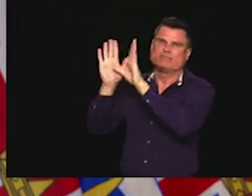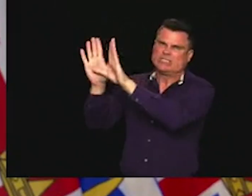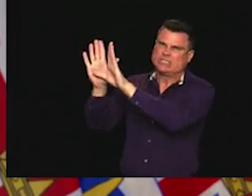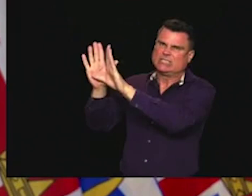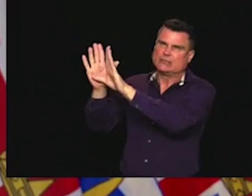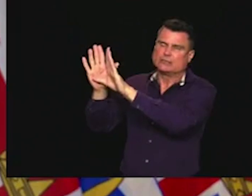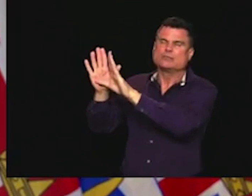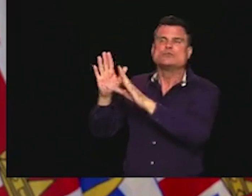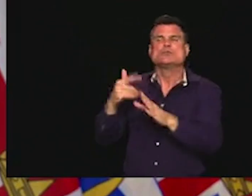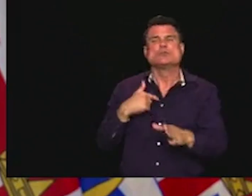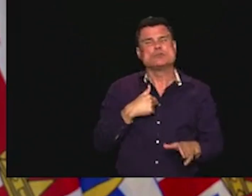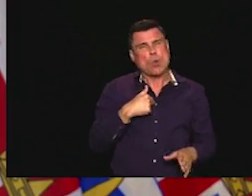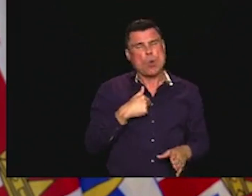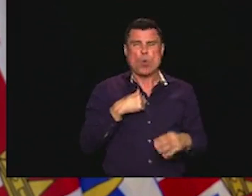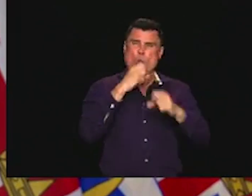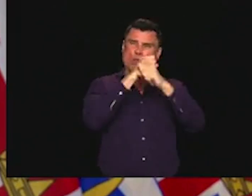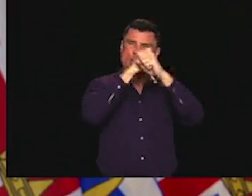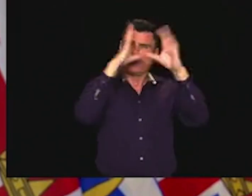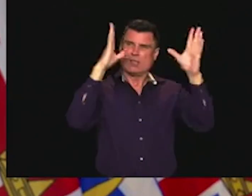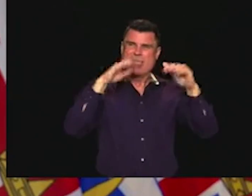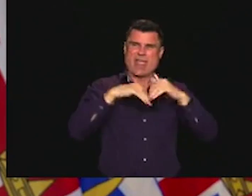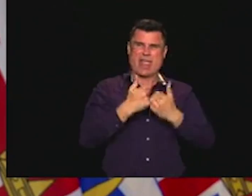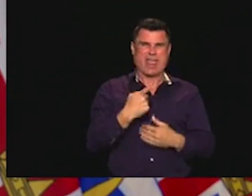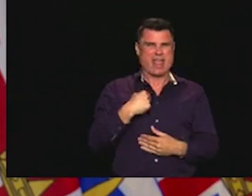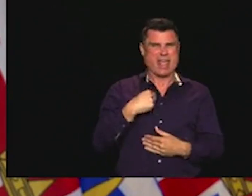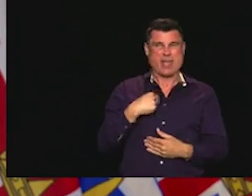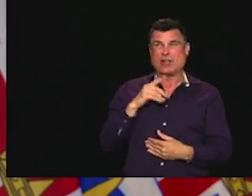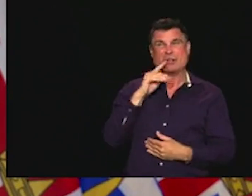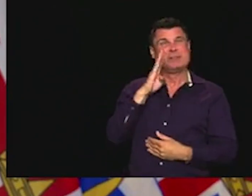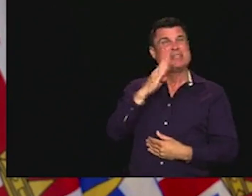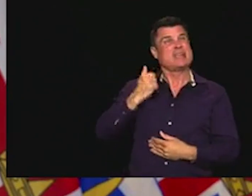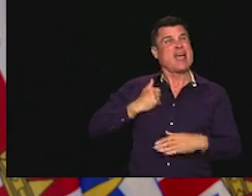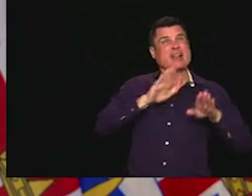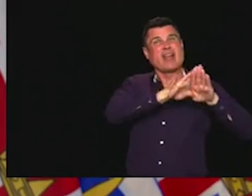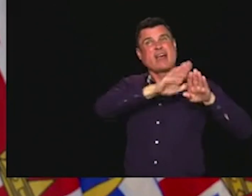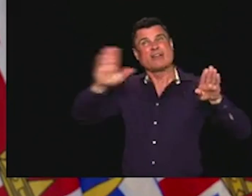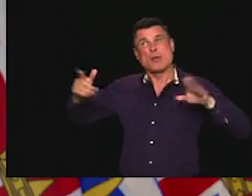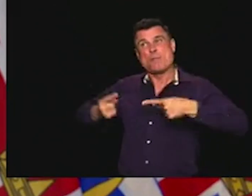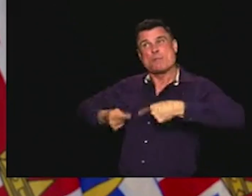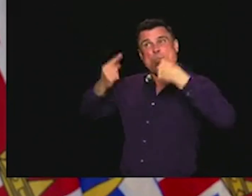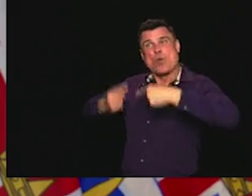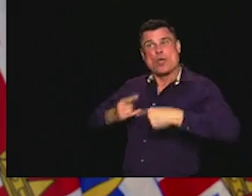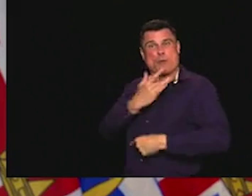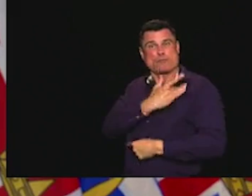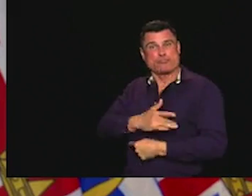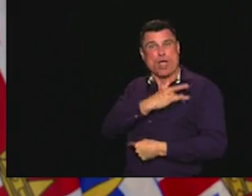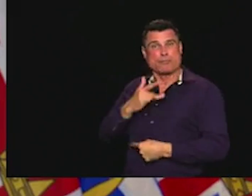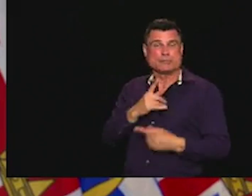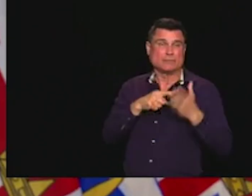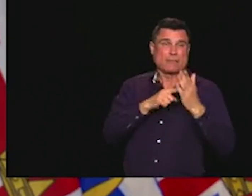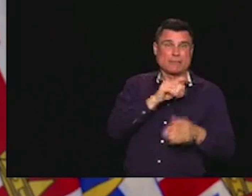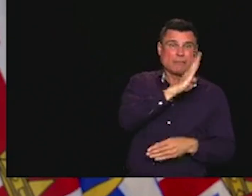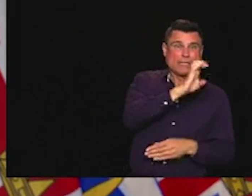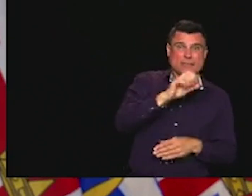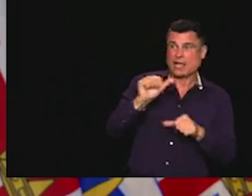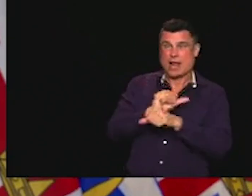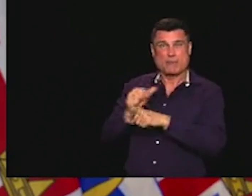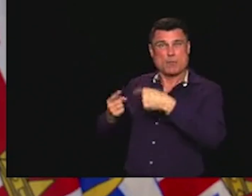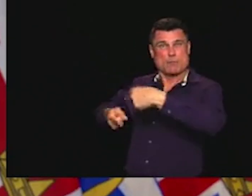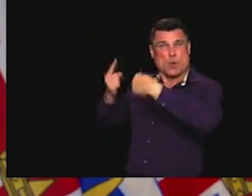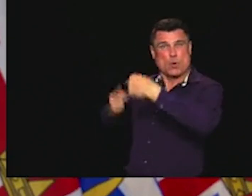residents. And we know that there are a lot of people who work back and forth across the border. And as a matter of fact, in much of southern British